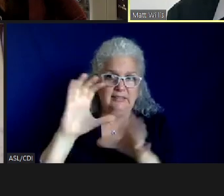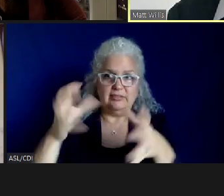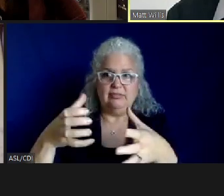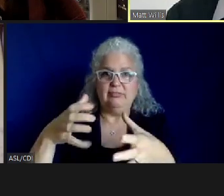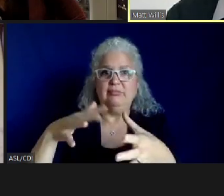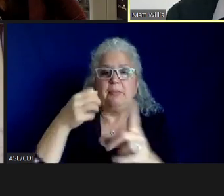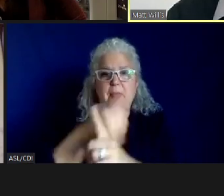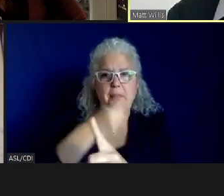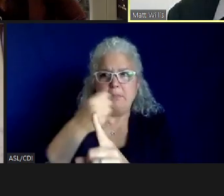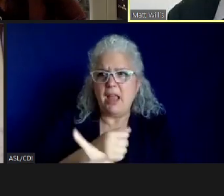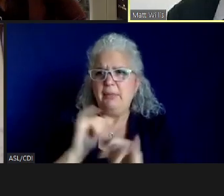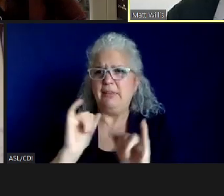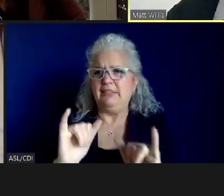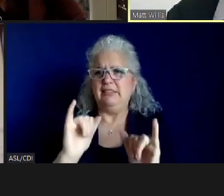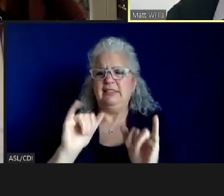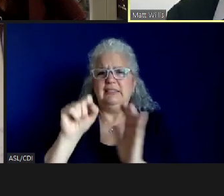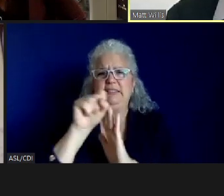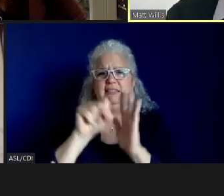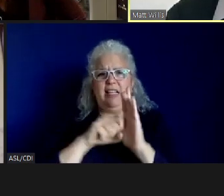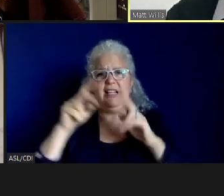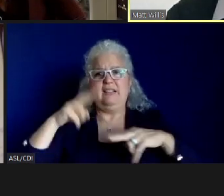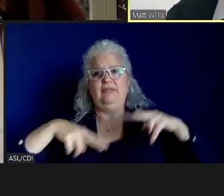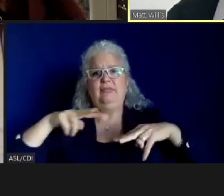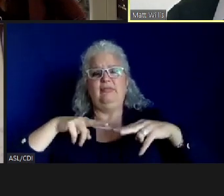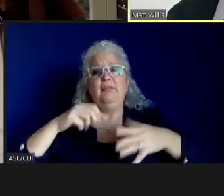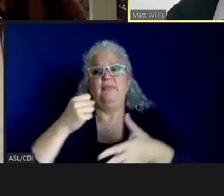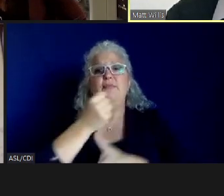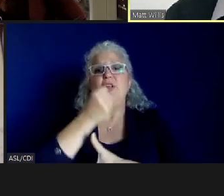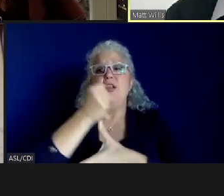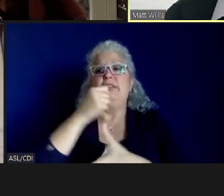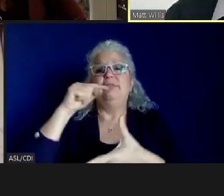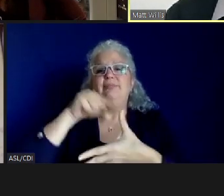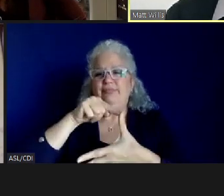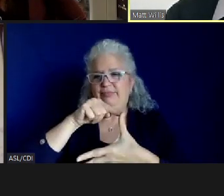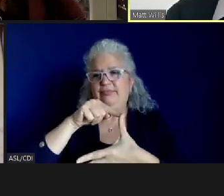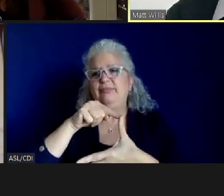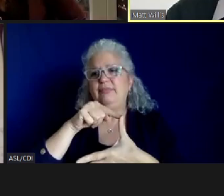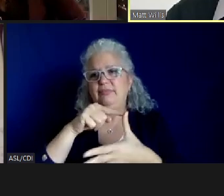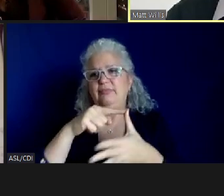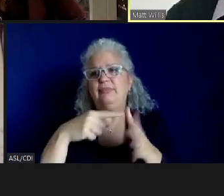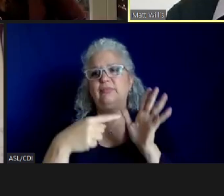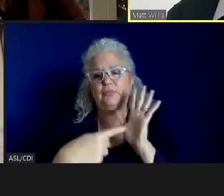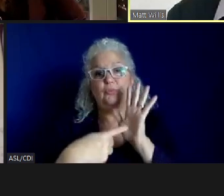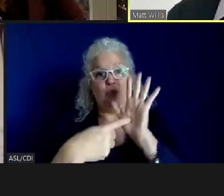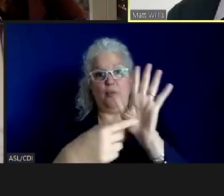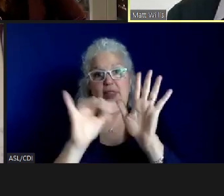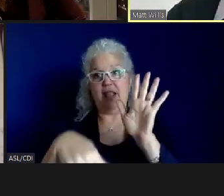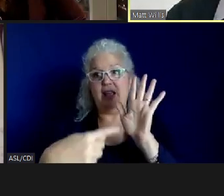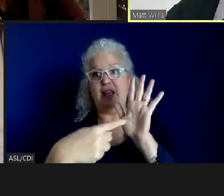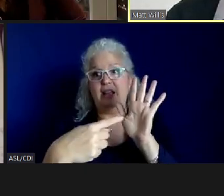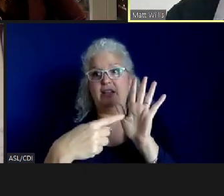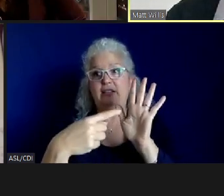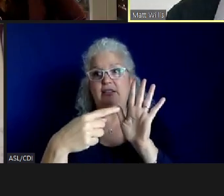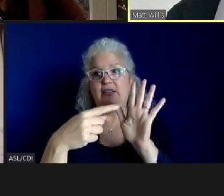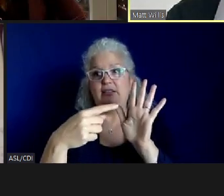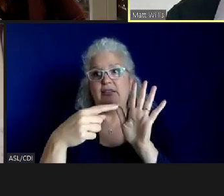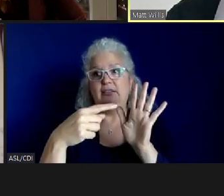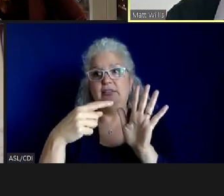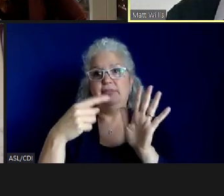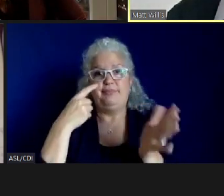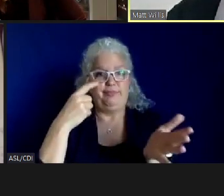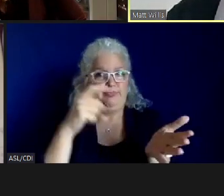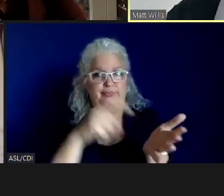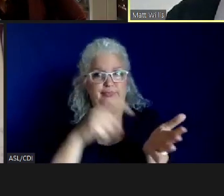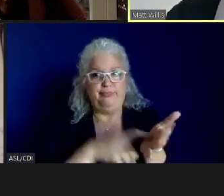that early tier is a reflection of that recognition as a statewide reality. And so that's going to